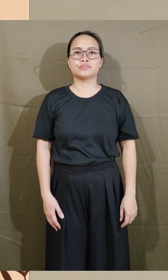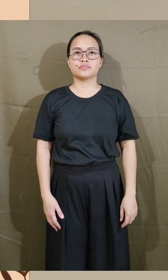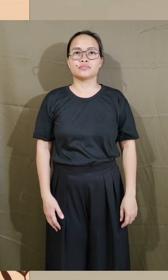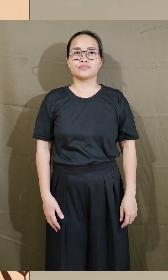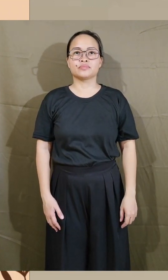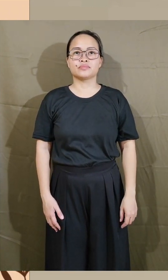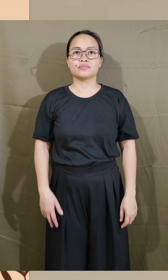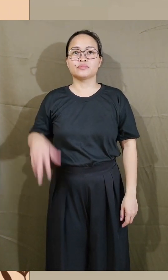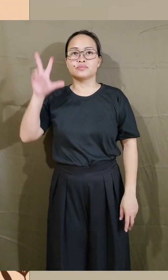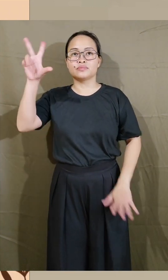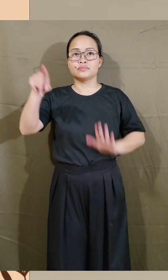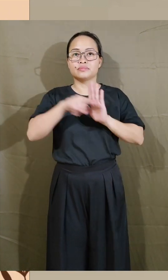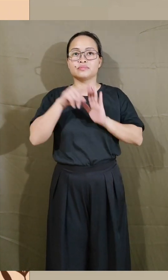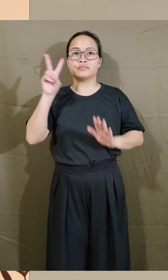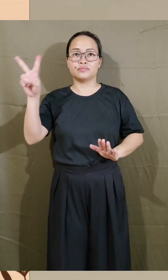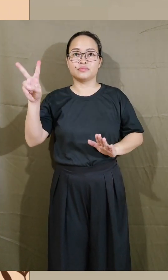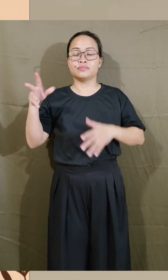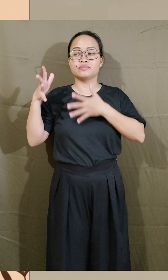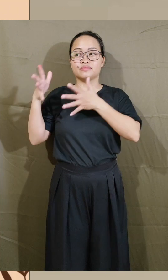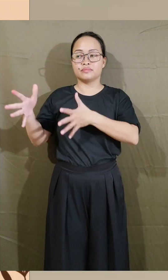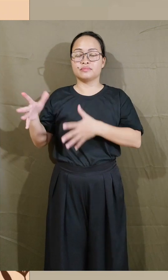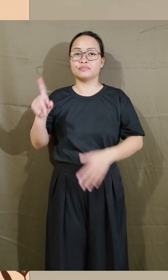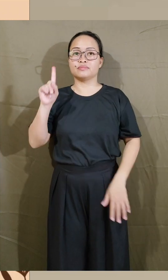We are left with 1 balloon.